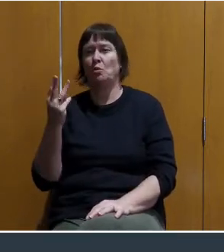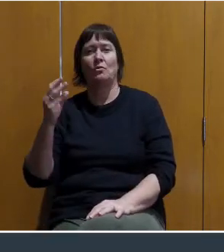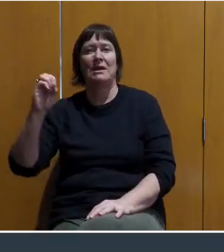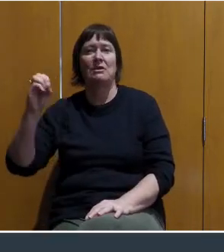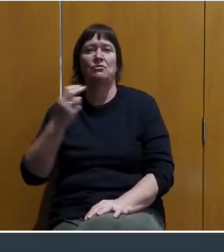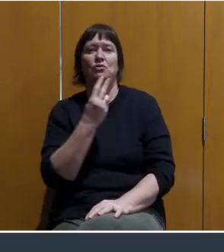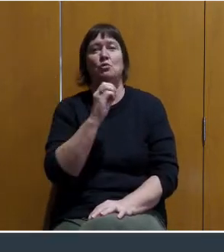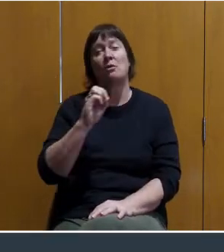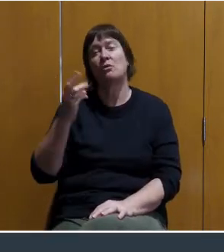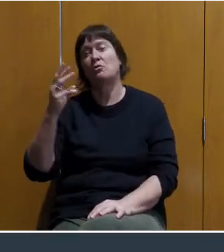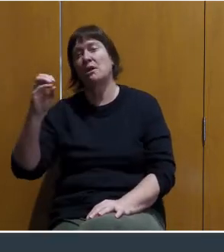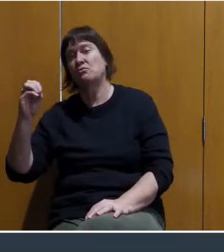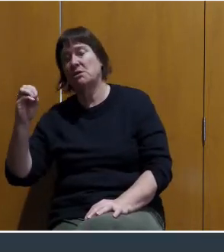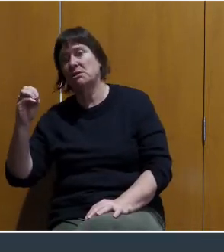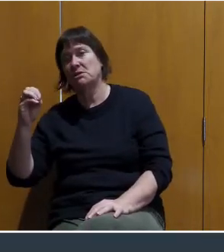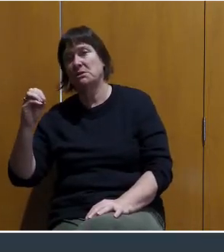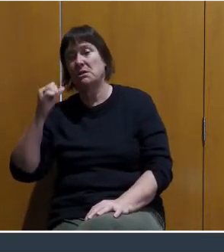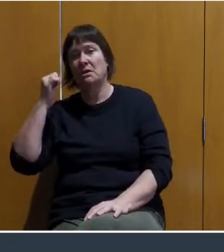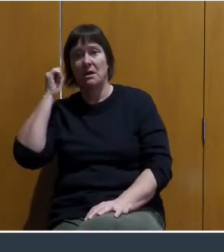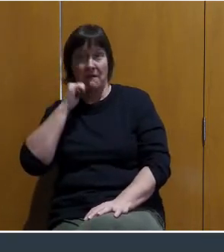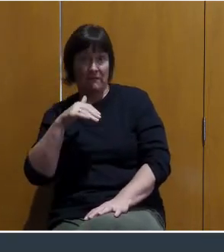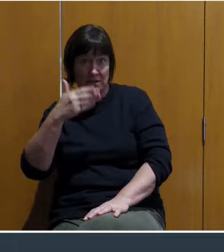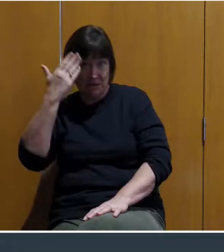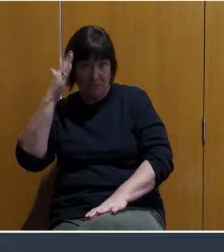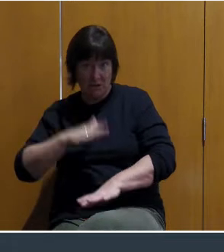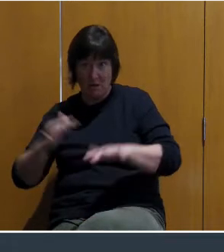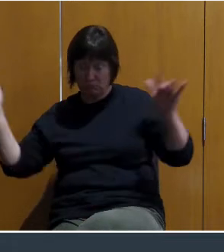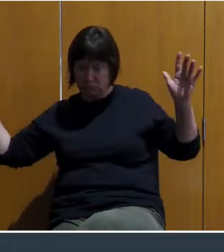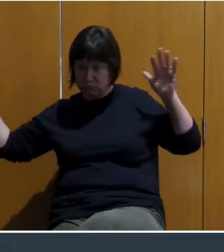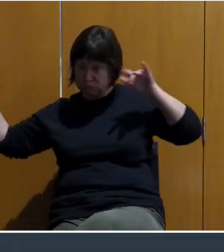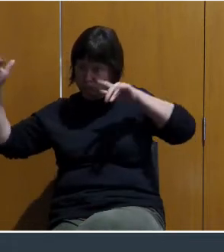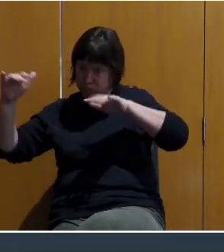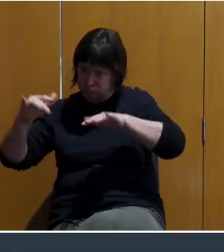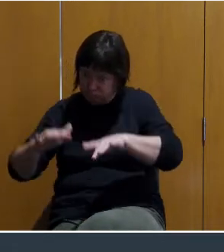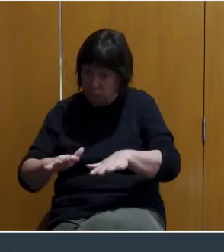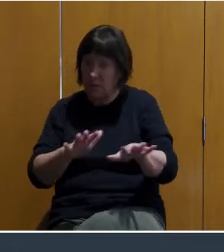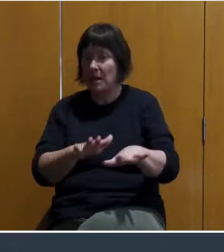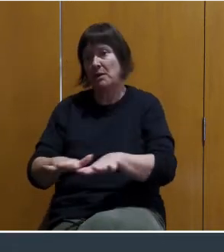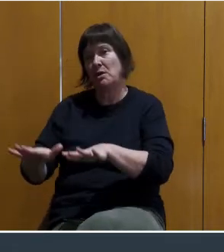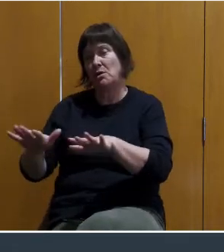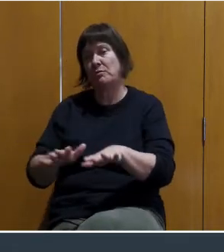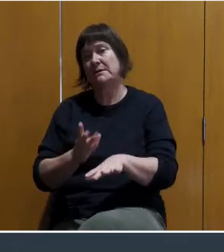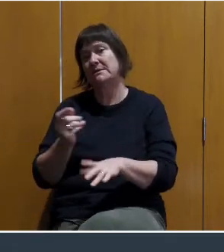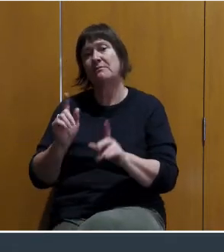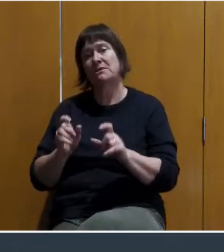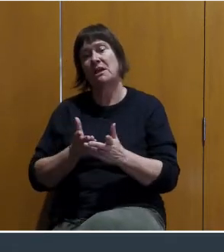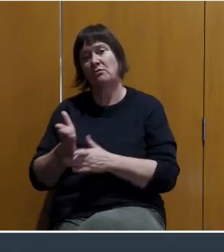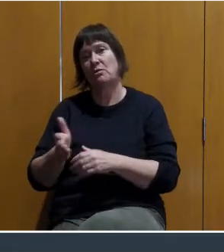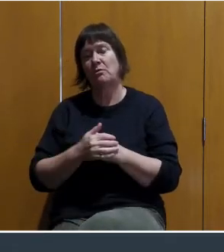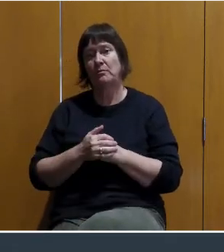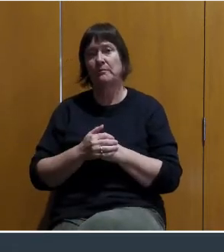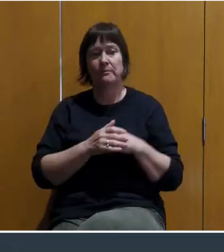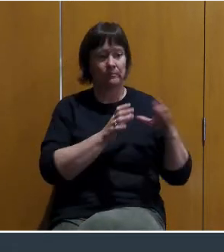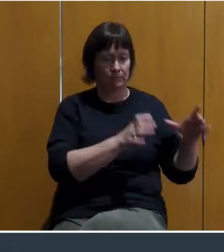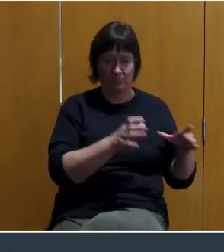summer, and some of the juveniles stay over the winter. And then there are the introduced birds that were